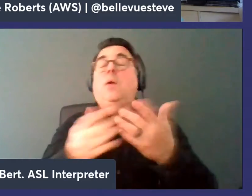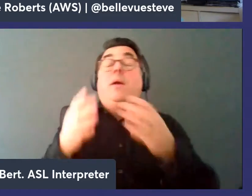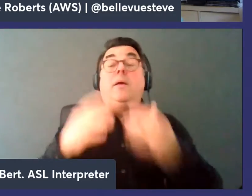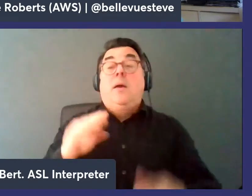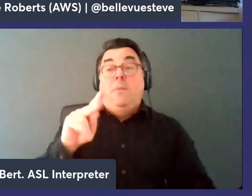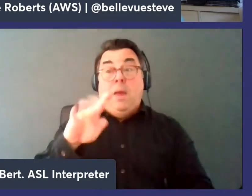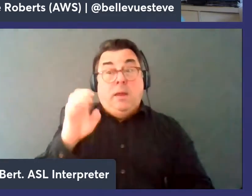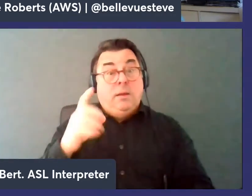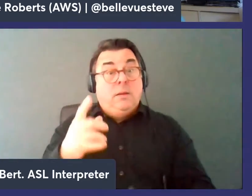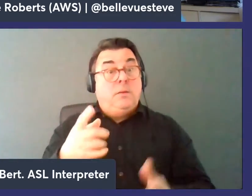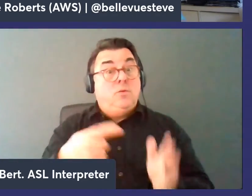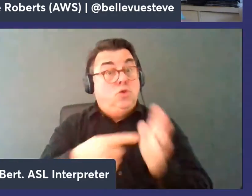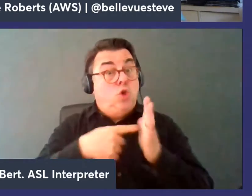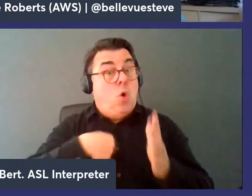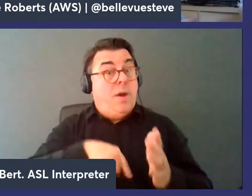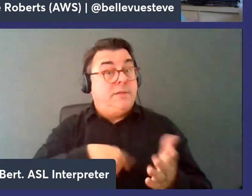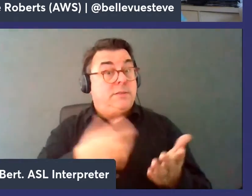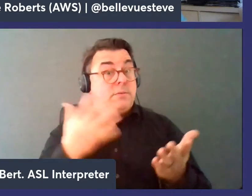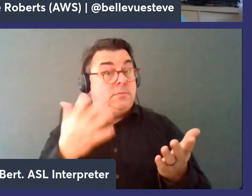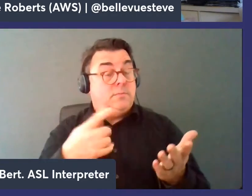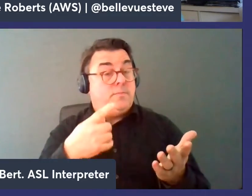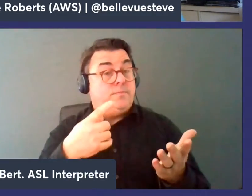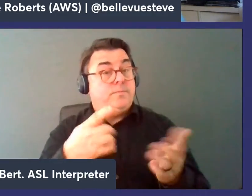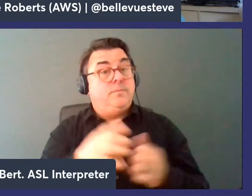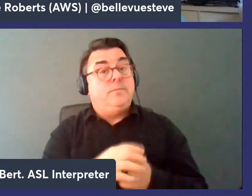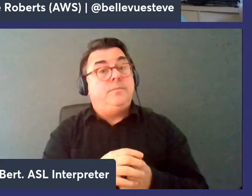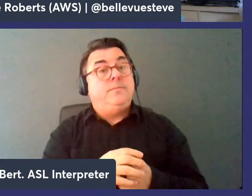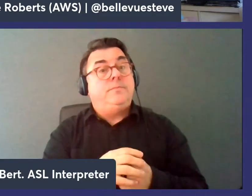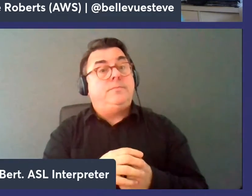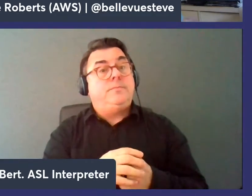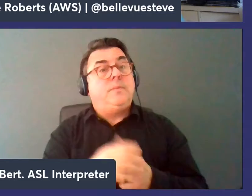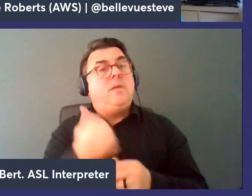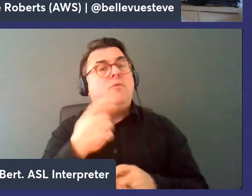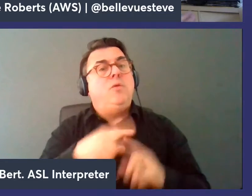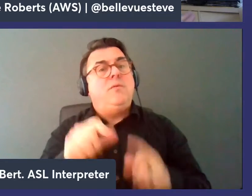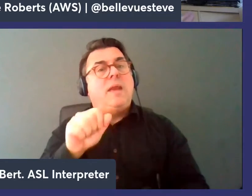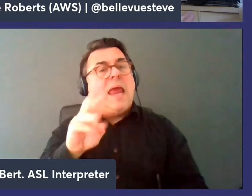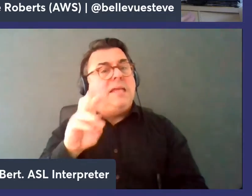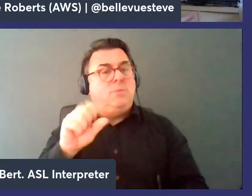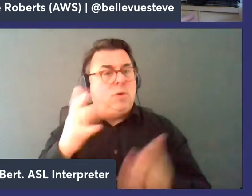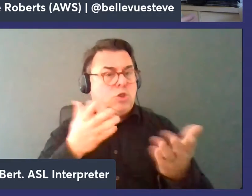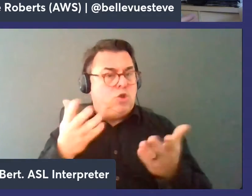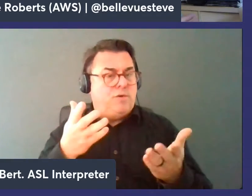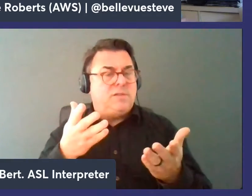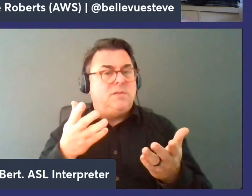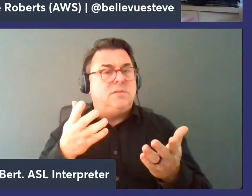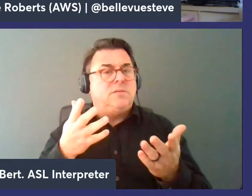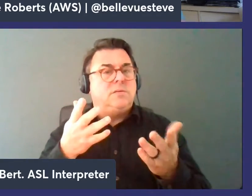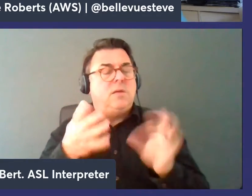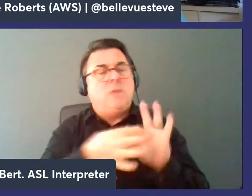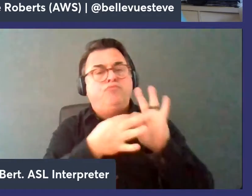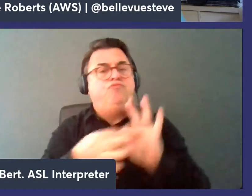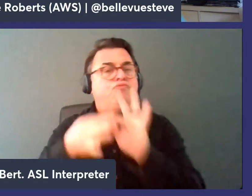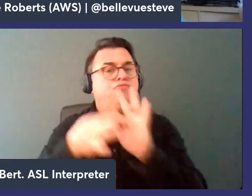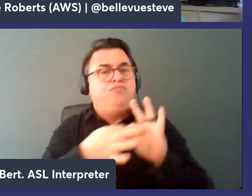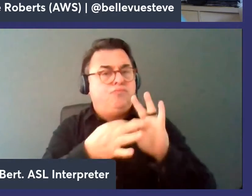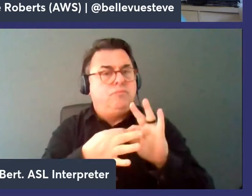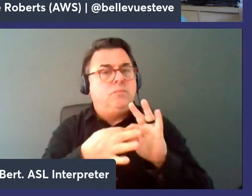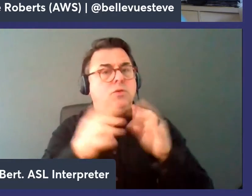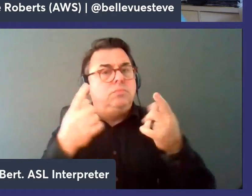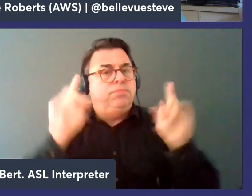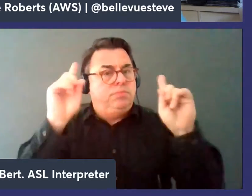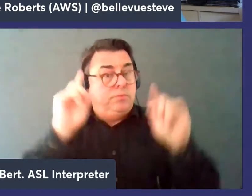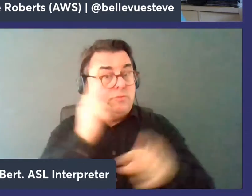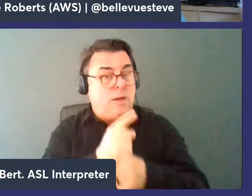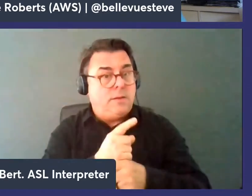you're going to actually show us some of this working, Mm, right? These are several AWS services working together yeah, to yeah. accomplish this solution,